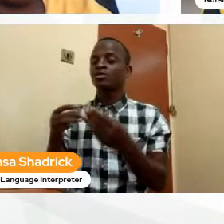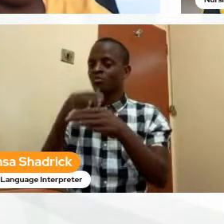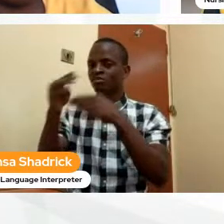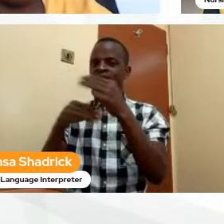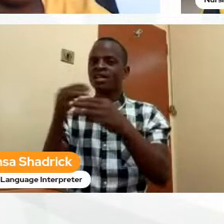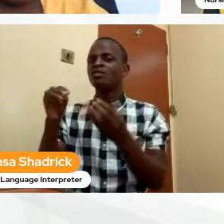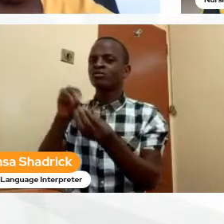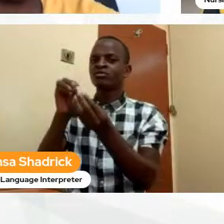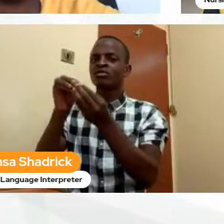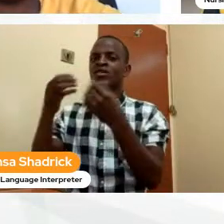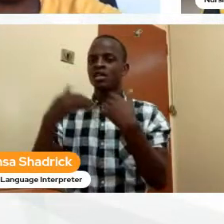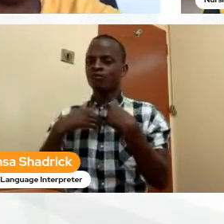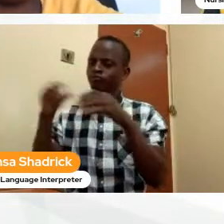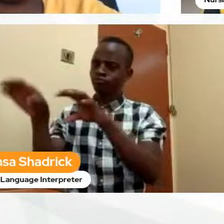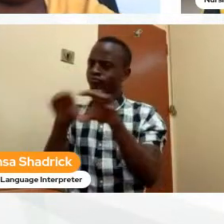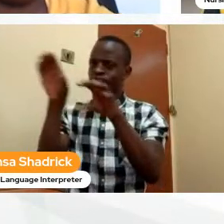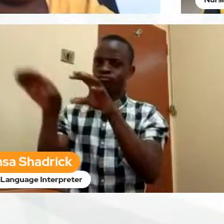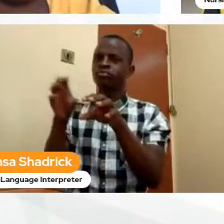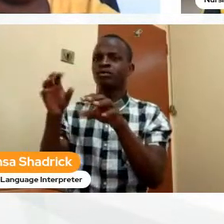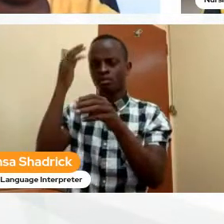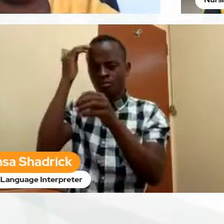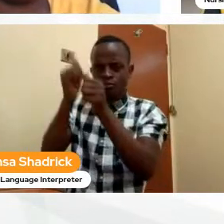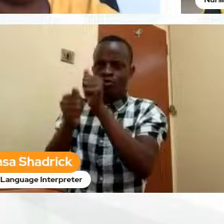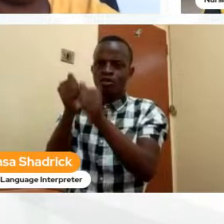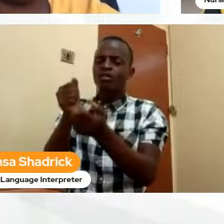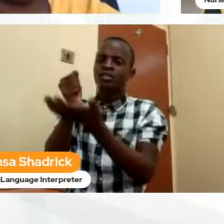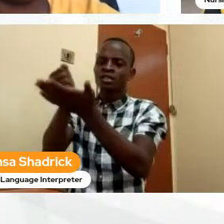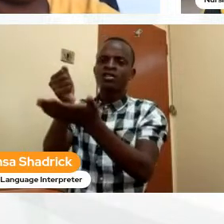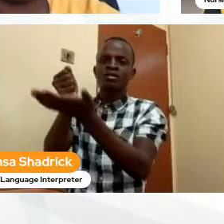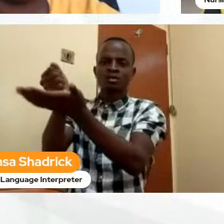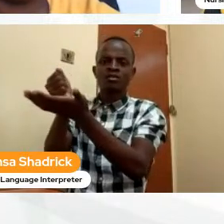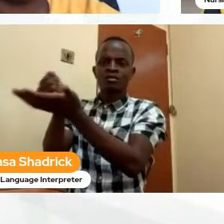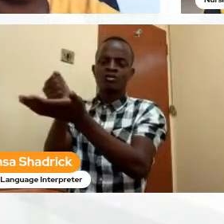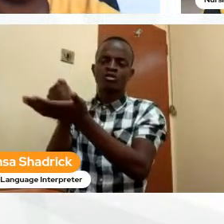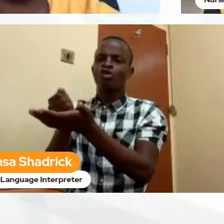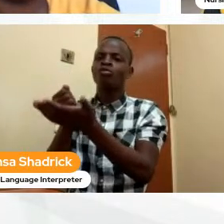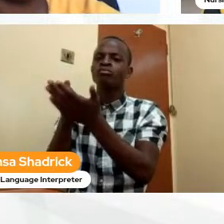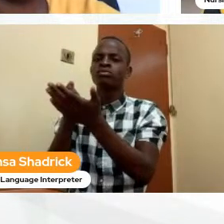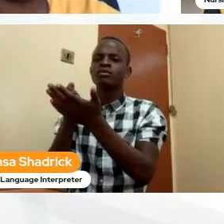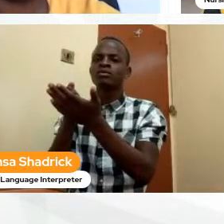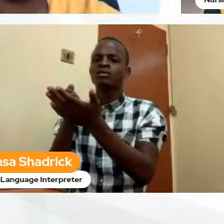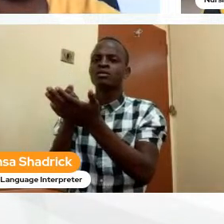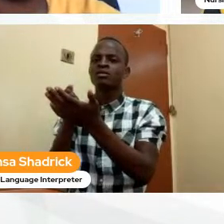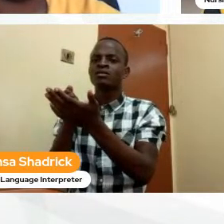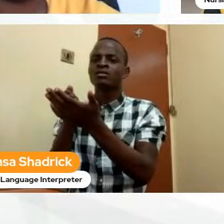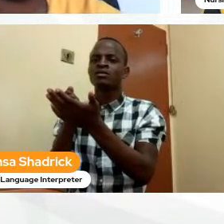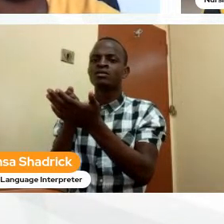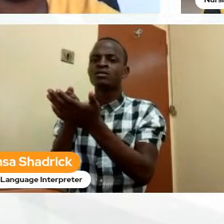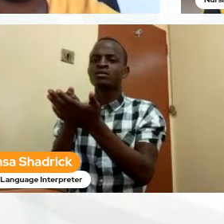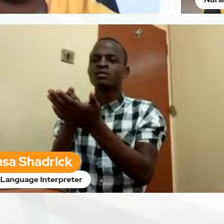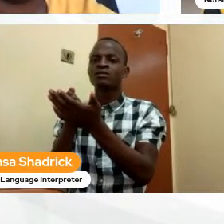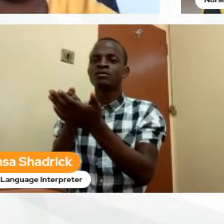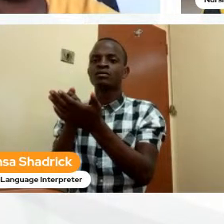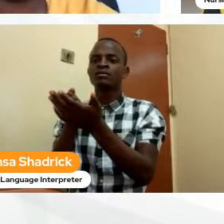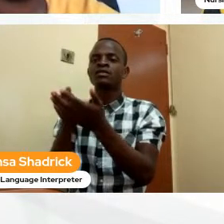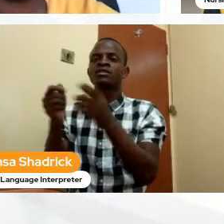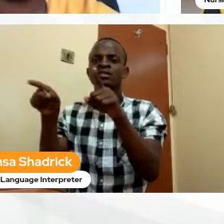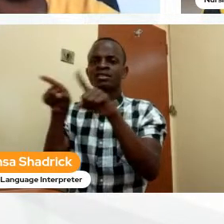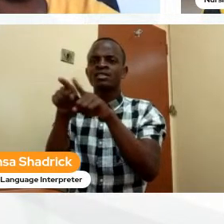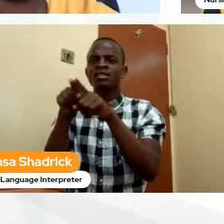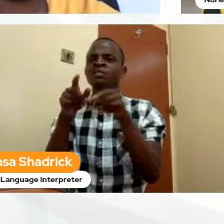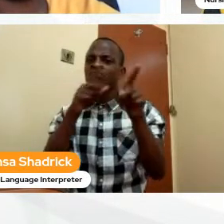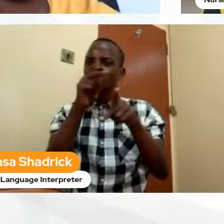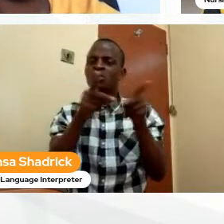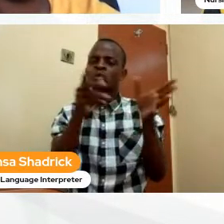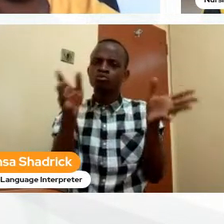that lie in you being part of the discussion. One opportunity is networking. I know that for adolescents and